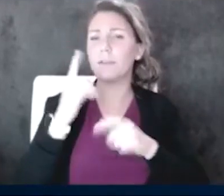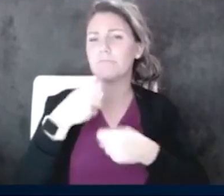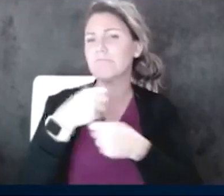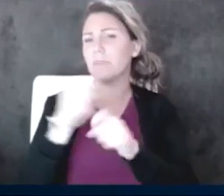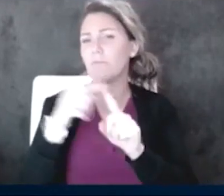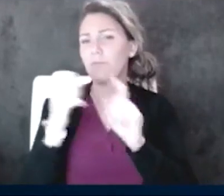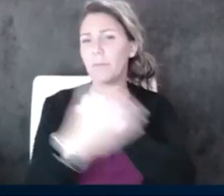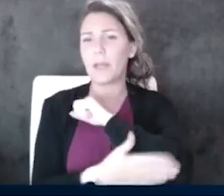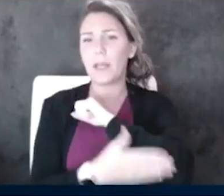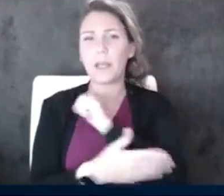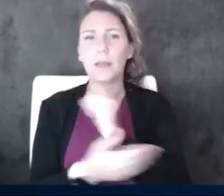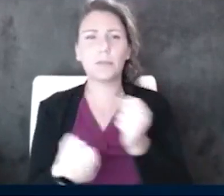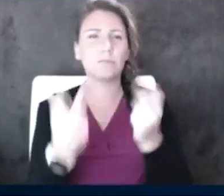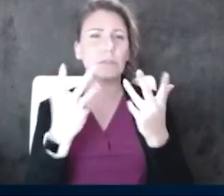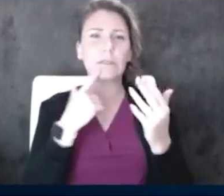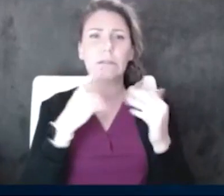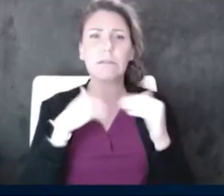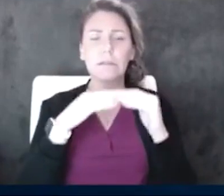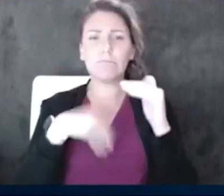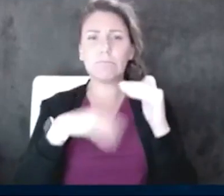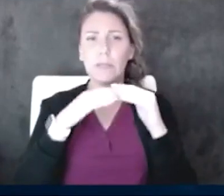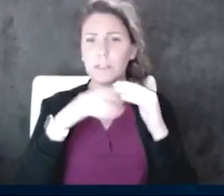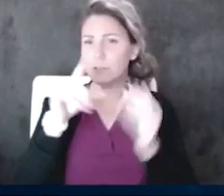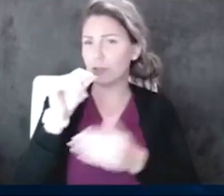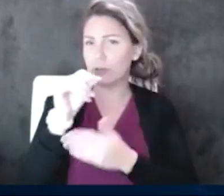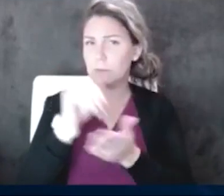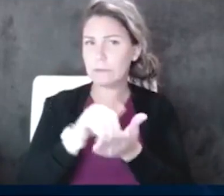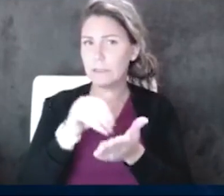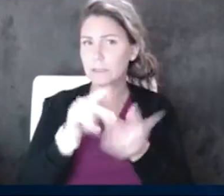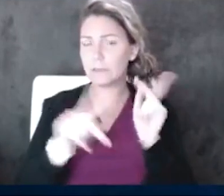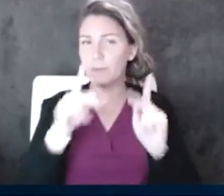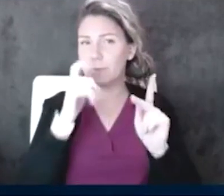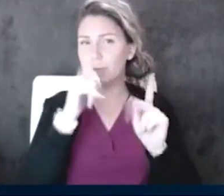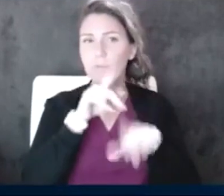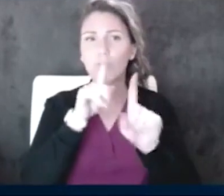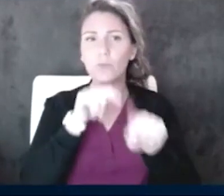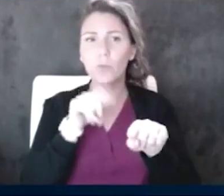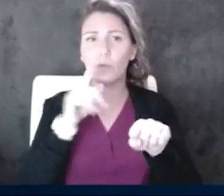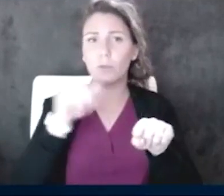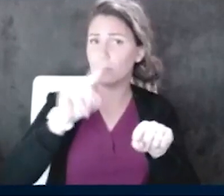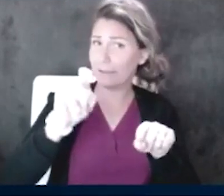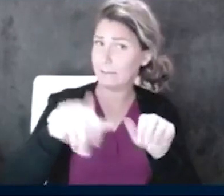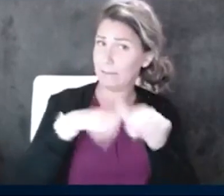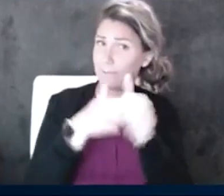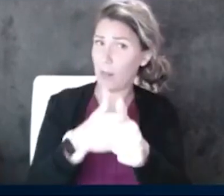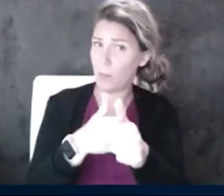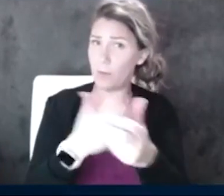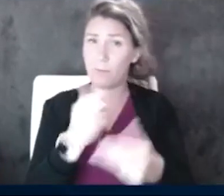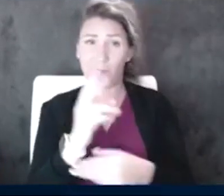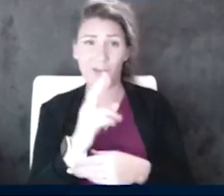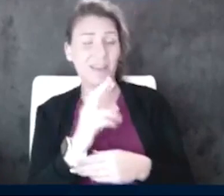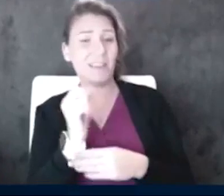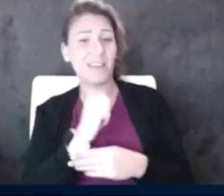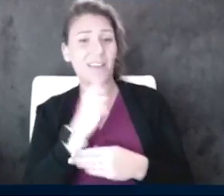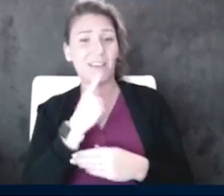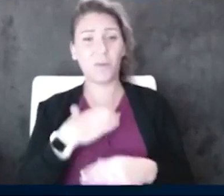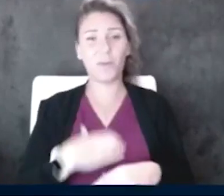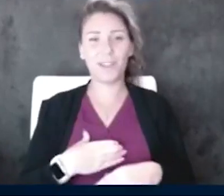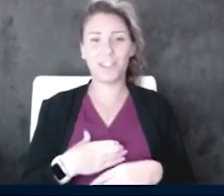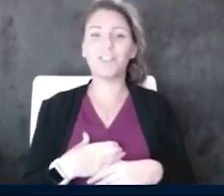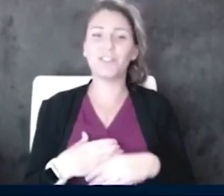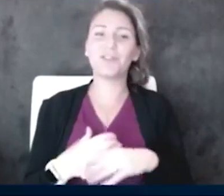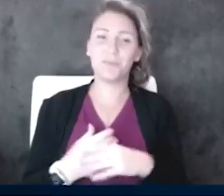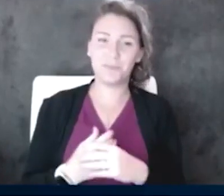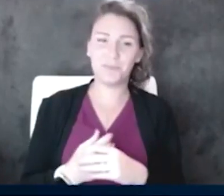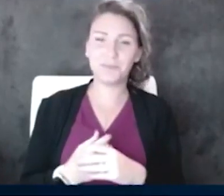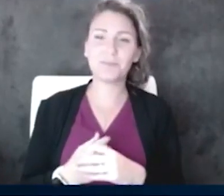under 20,000 people in them, and so they don't report that data. So do they need to get with the program? Or yeah, is it... I wish, but they I don't know, they haven't all along. The